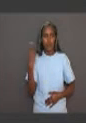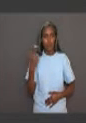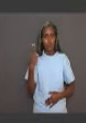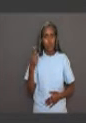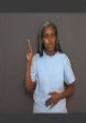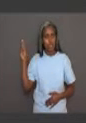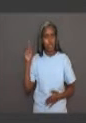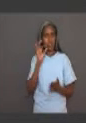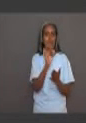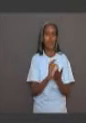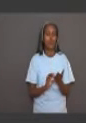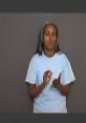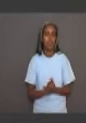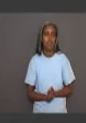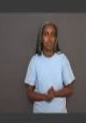this formula.